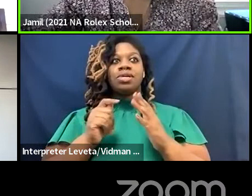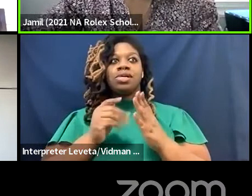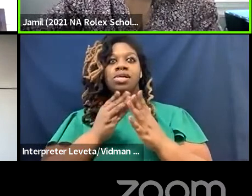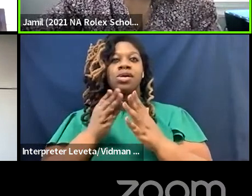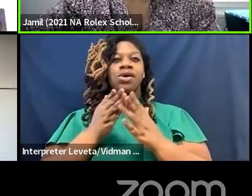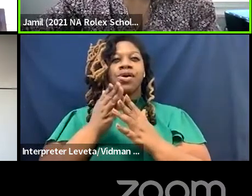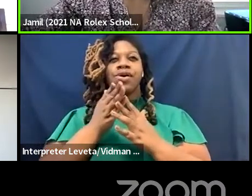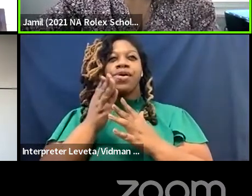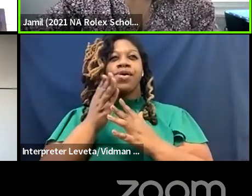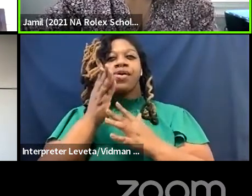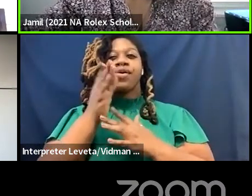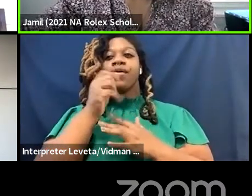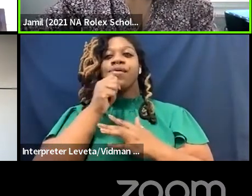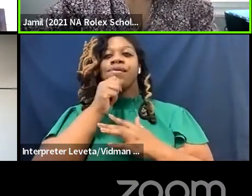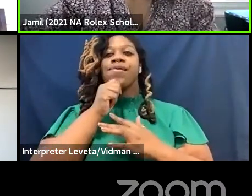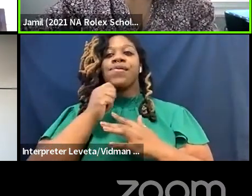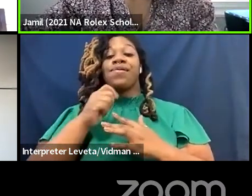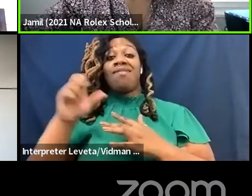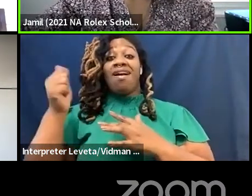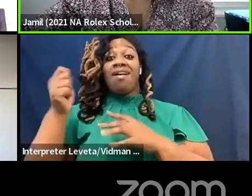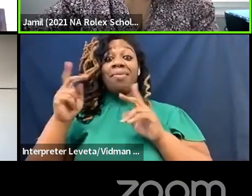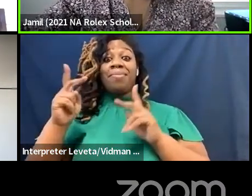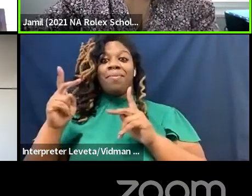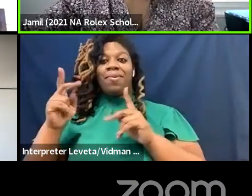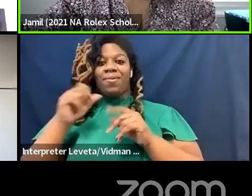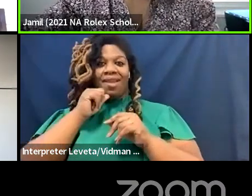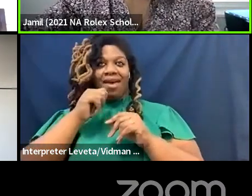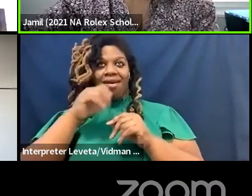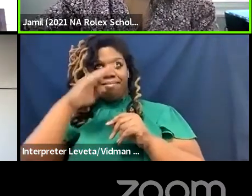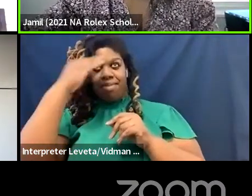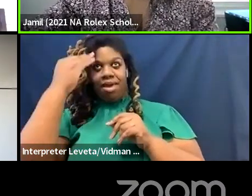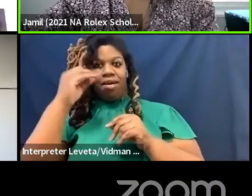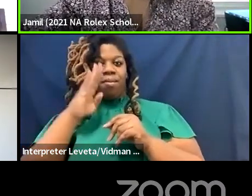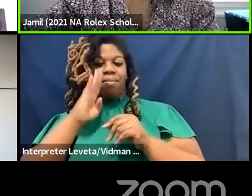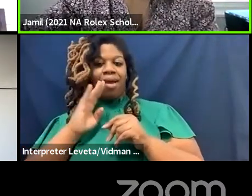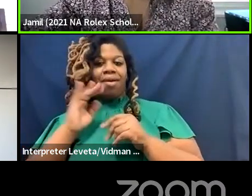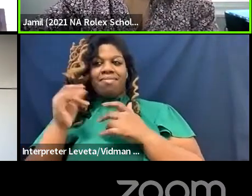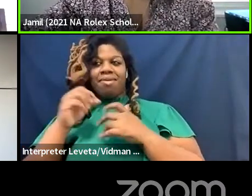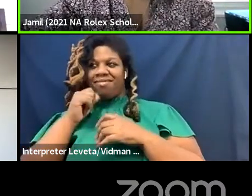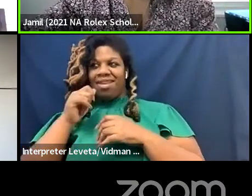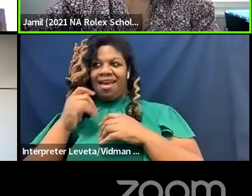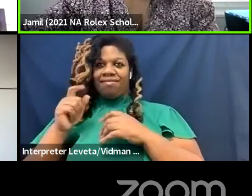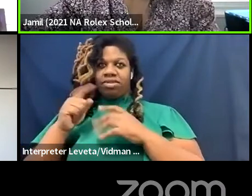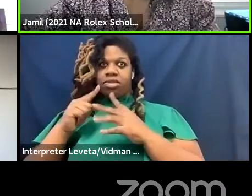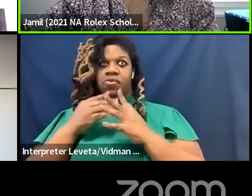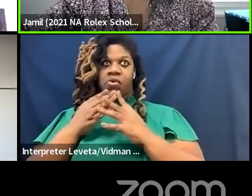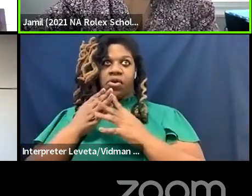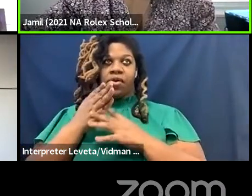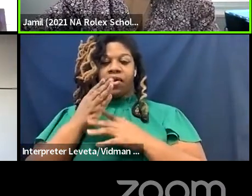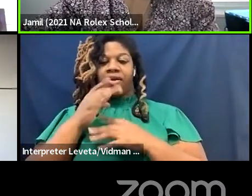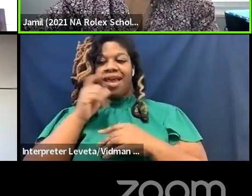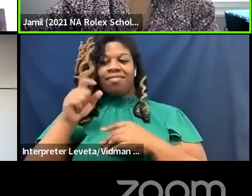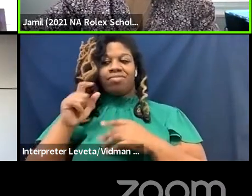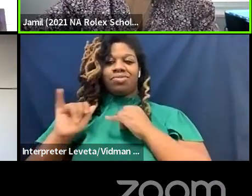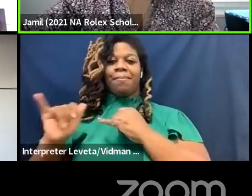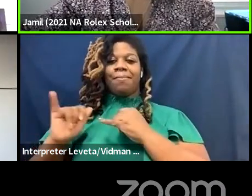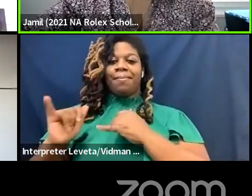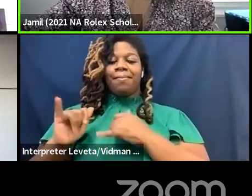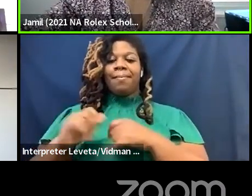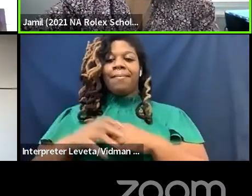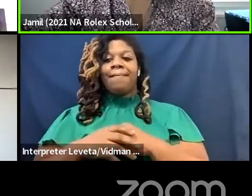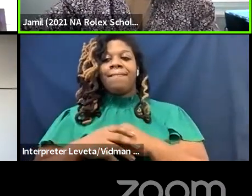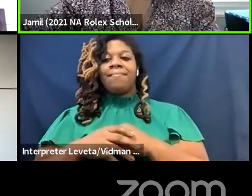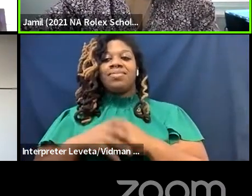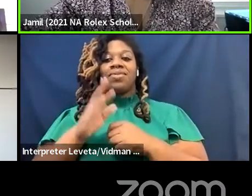other scholars might not have had to. And so that's once again probably going to be one